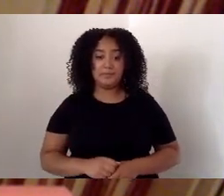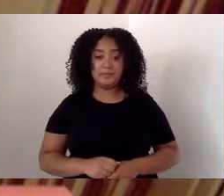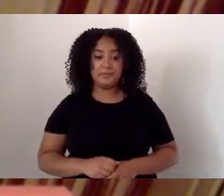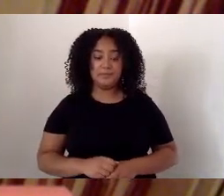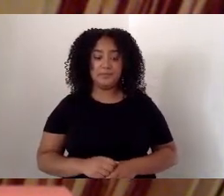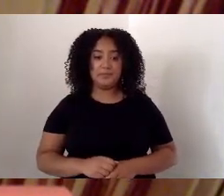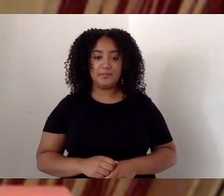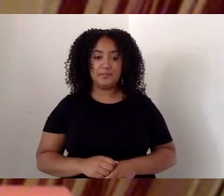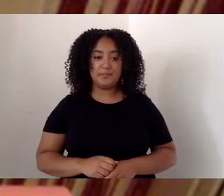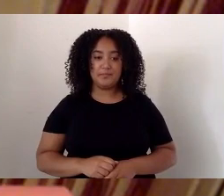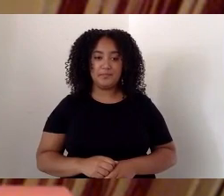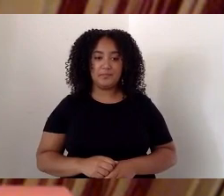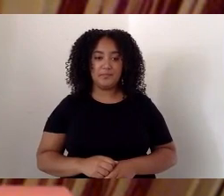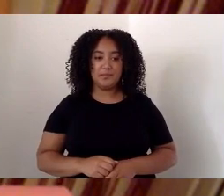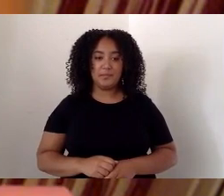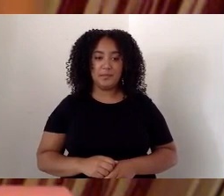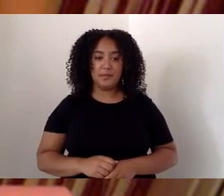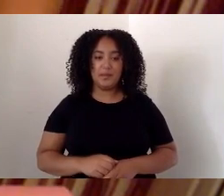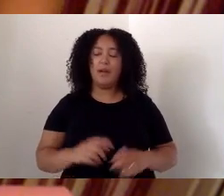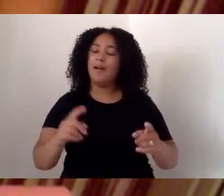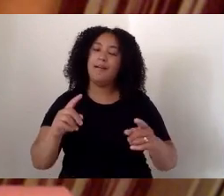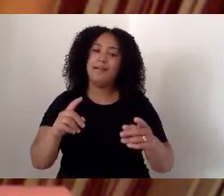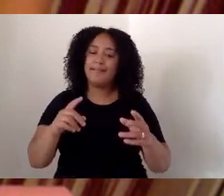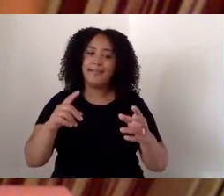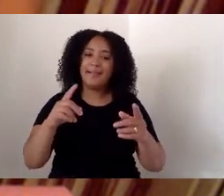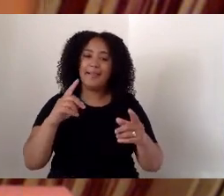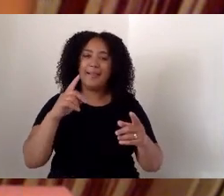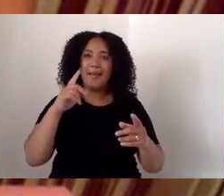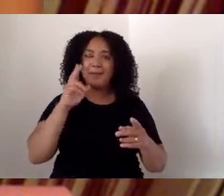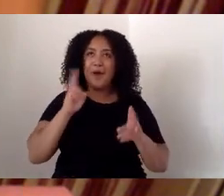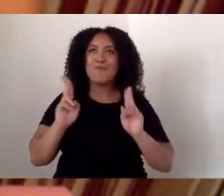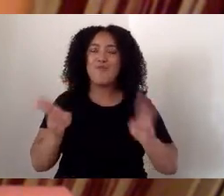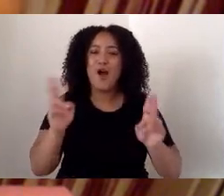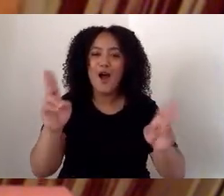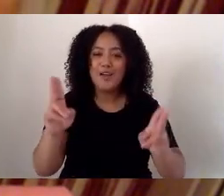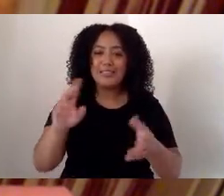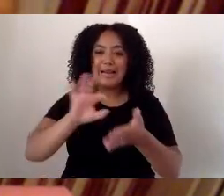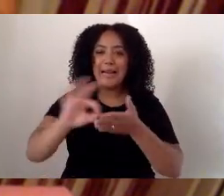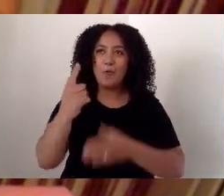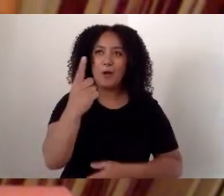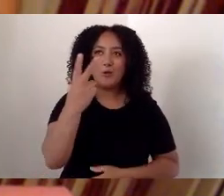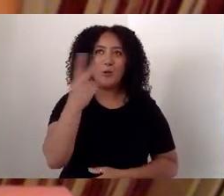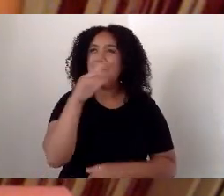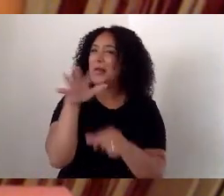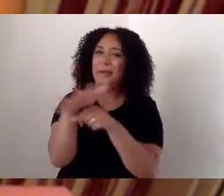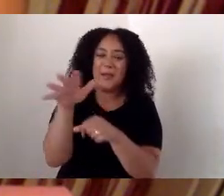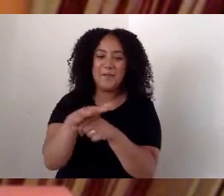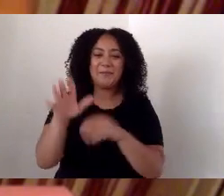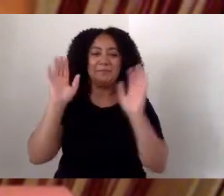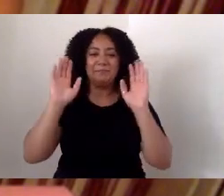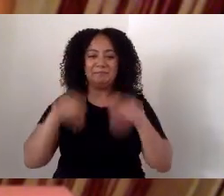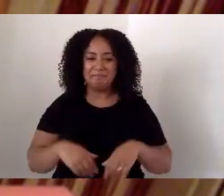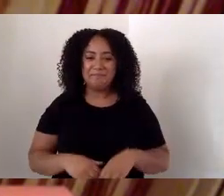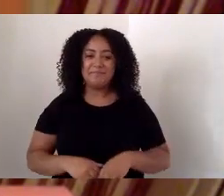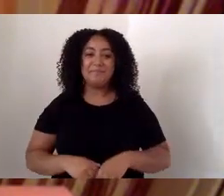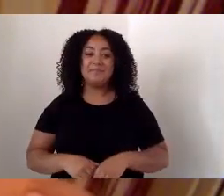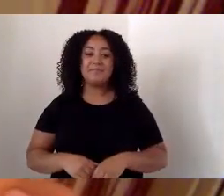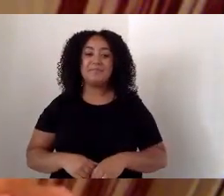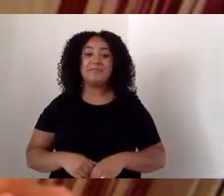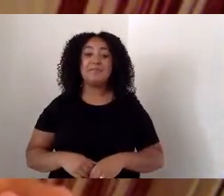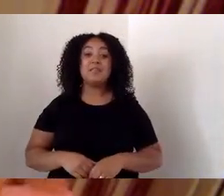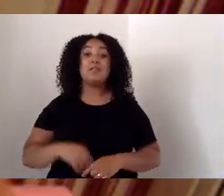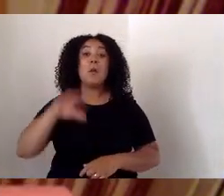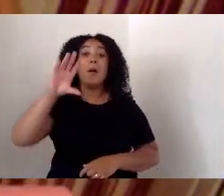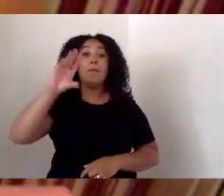It's not wanting to stick. I didn't wait long enough, impatient. So now that we have the mouth of our animal, we're gonna need the